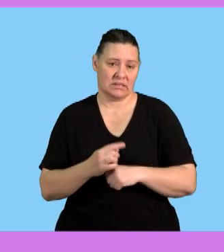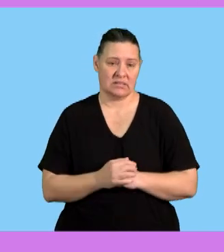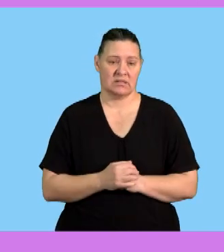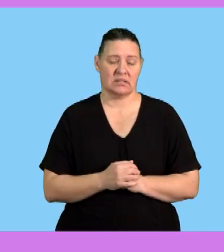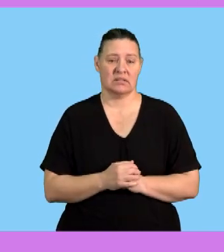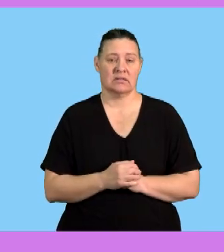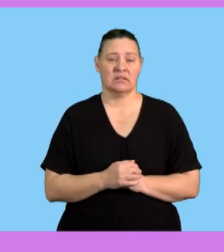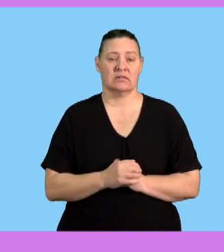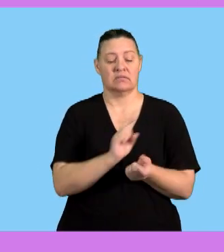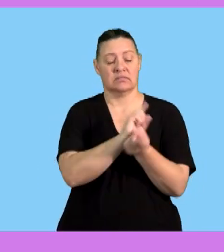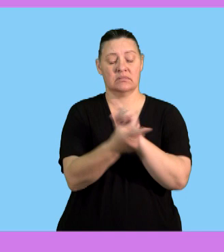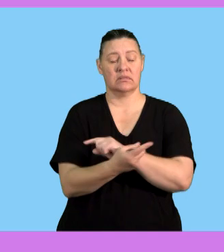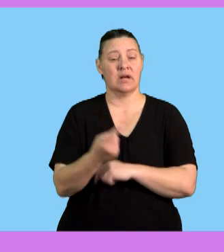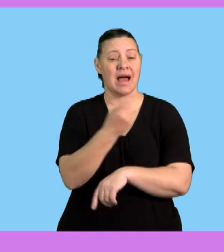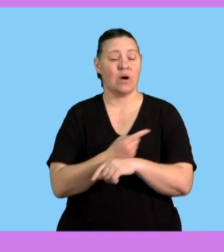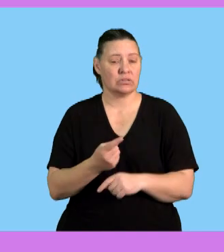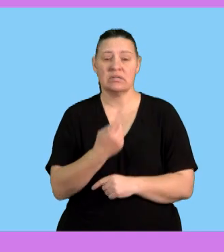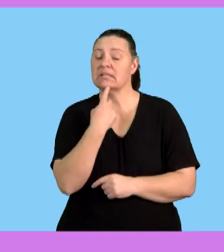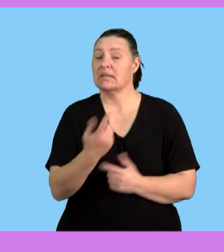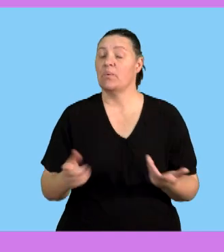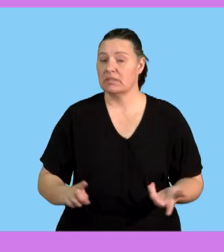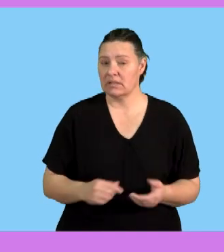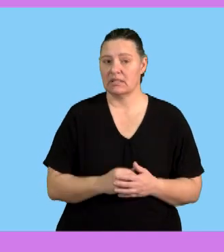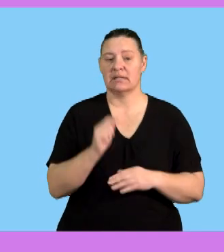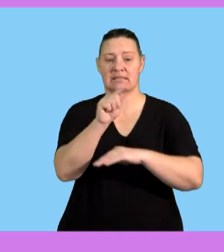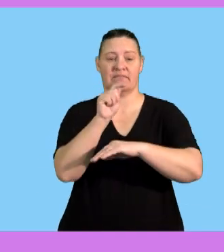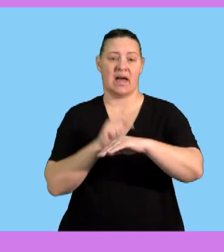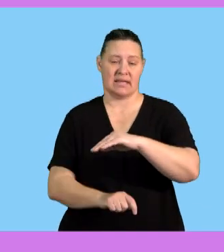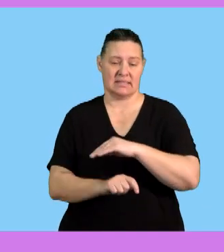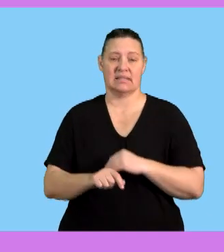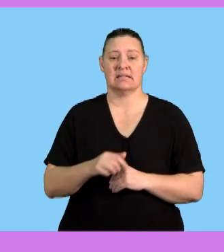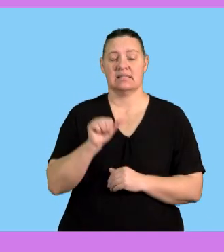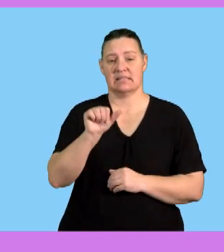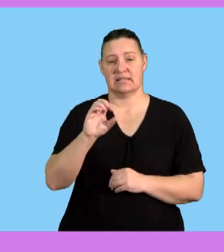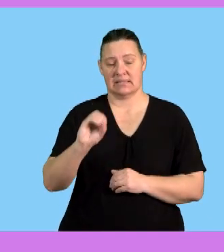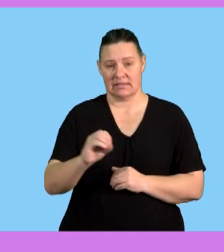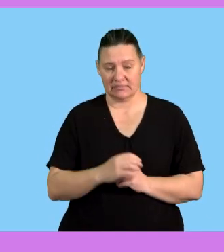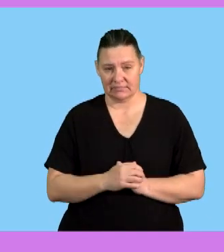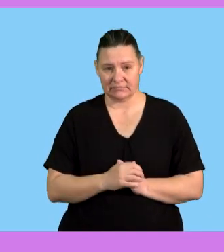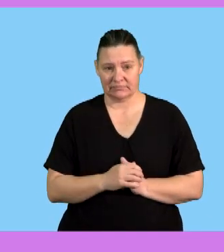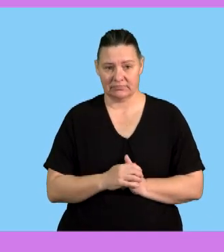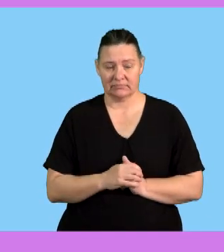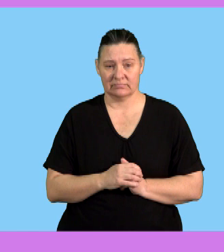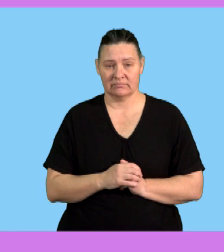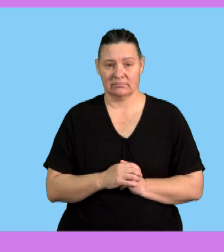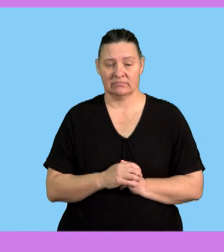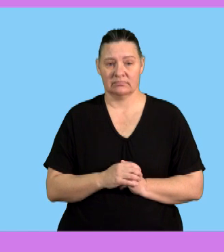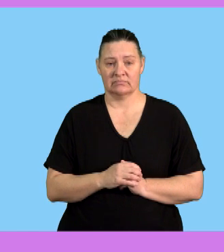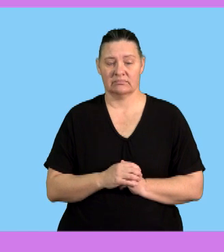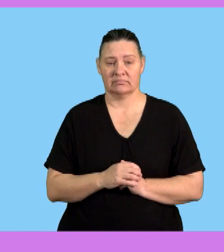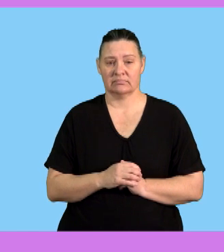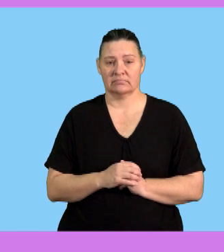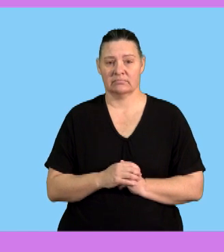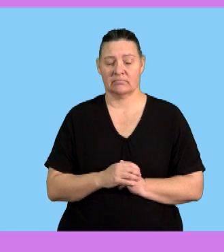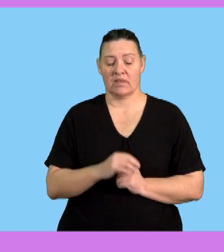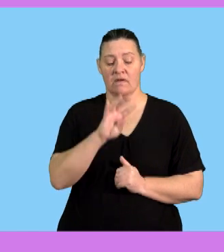hours. So now converting to hours, we are simply going to divide by 60. So now